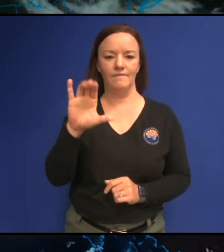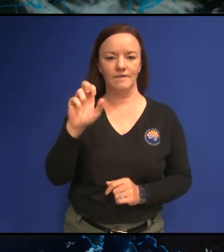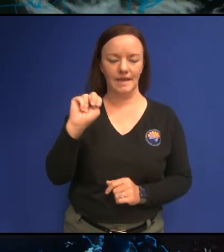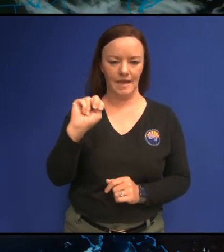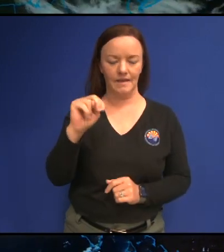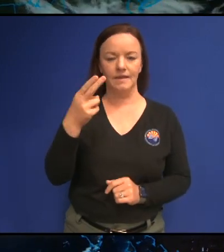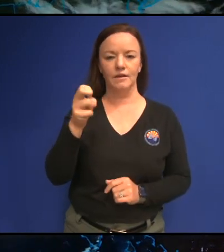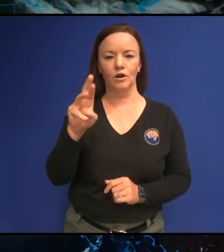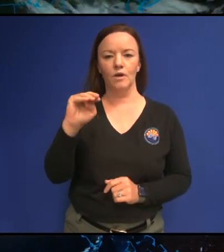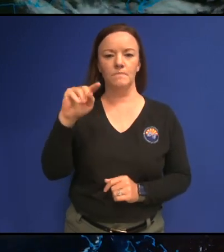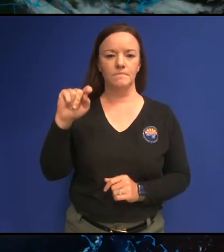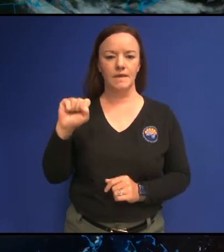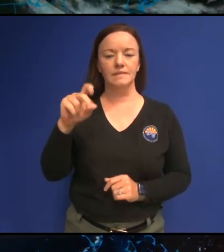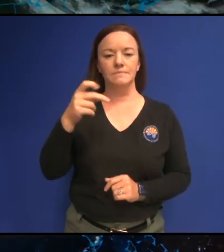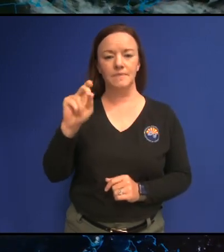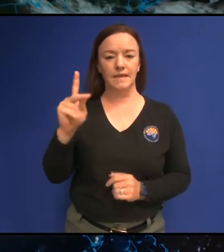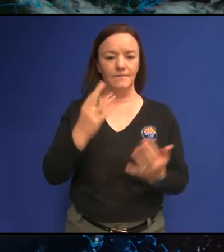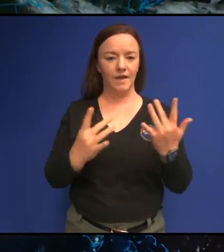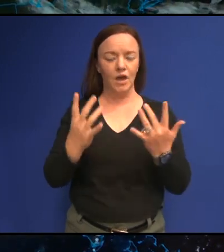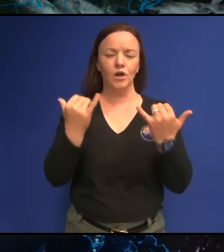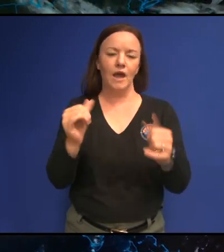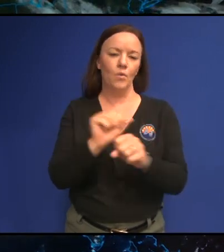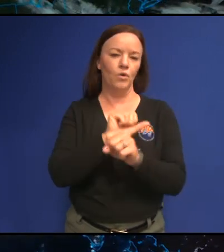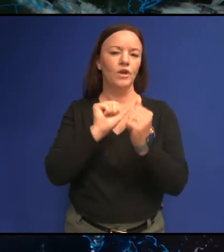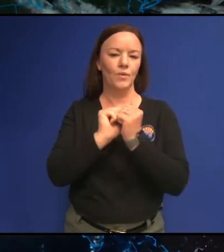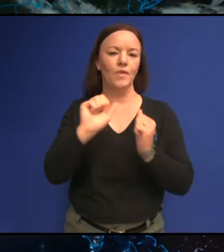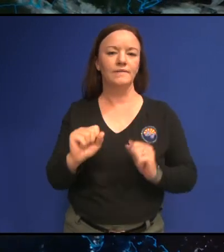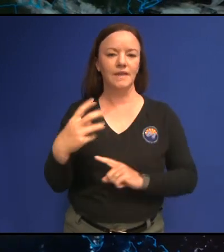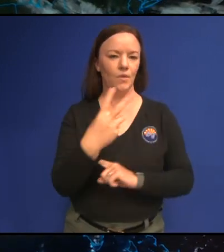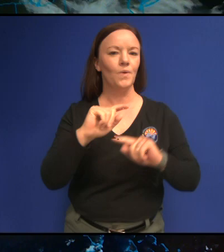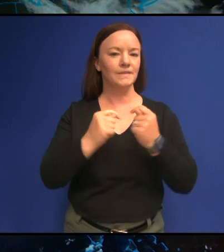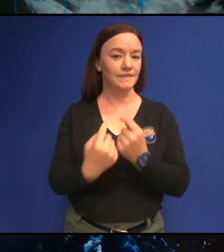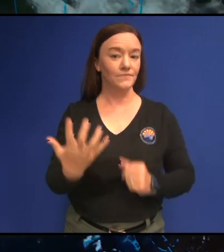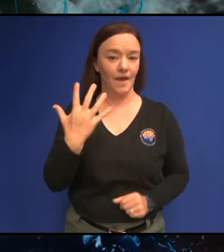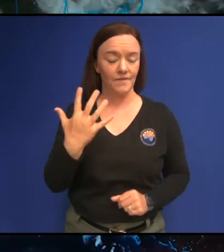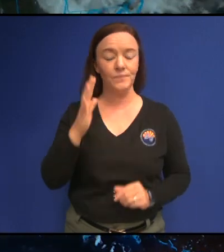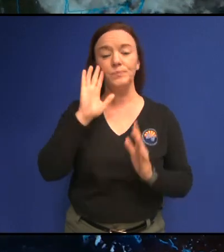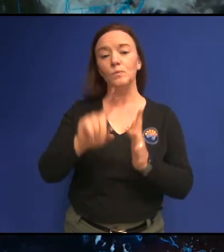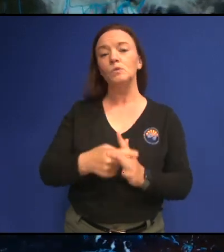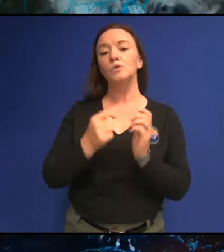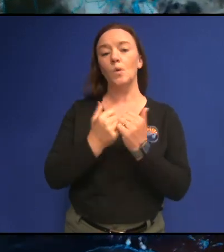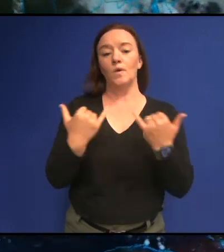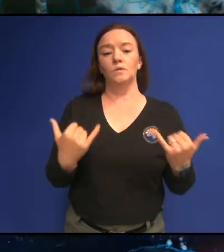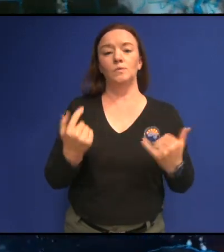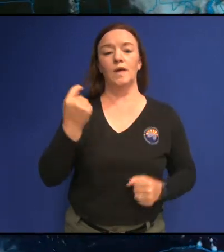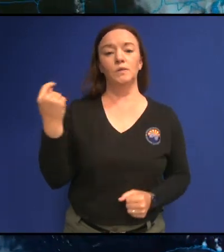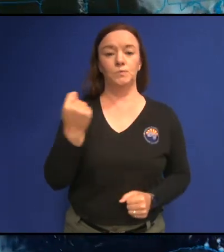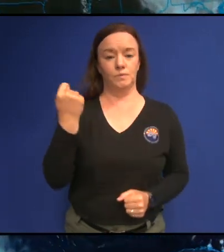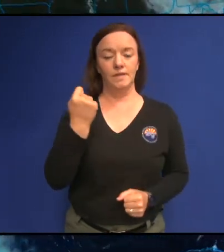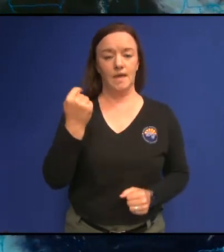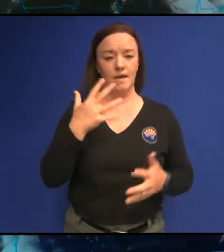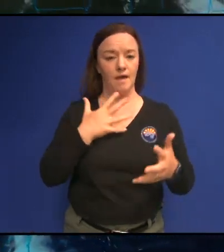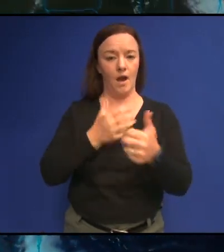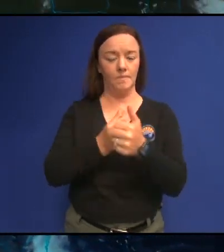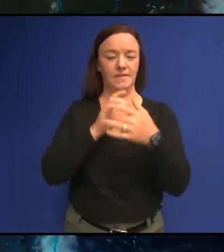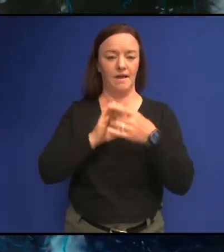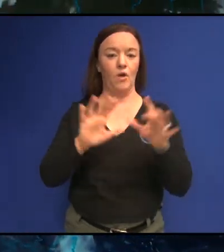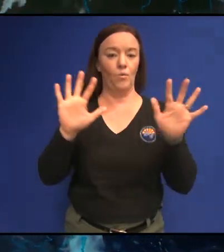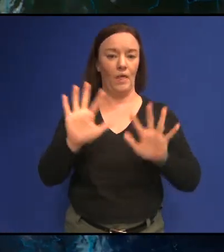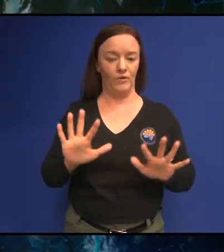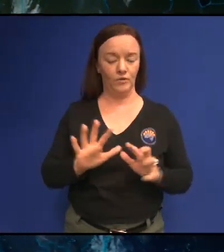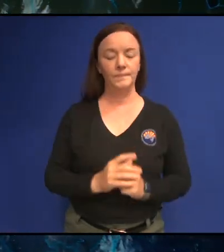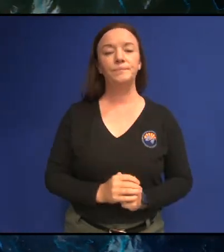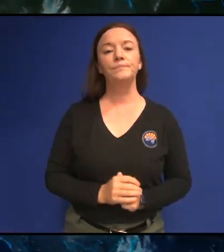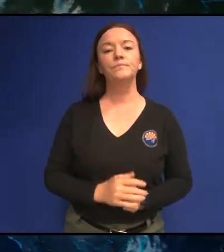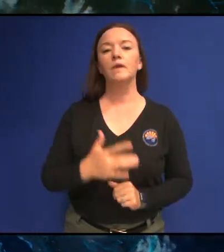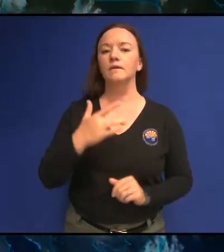with Southwest Team 5. Here we're going to get started with your Tuesday Facebook weather update. We'll do as we always